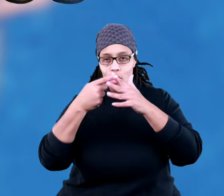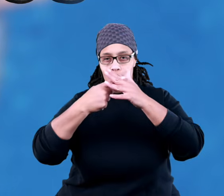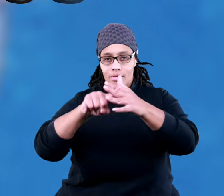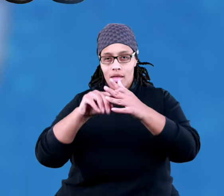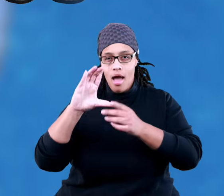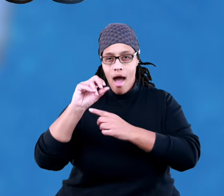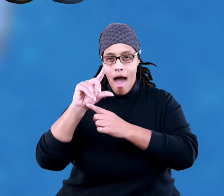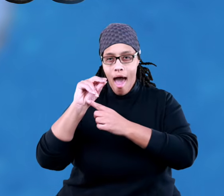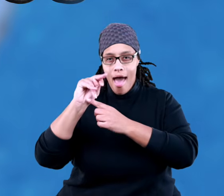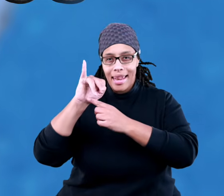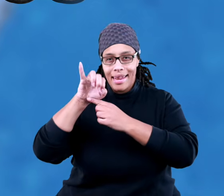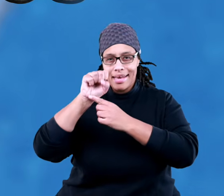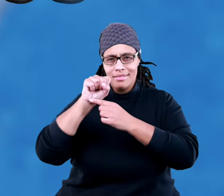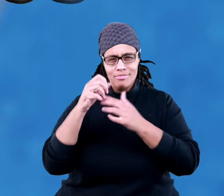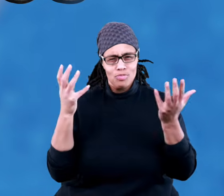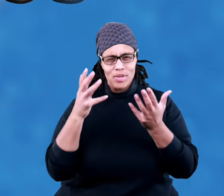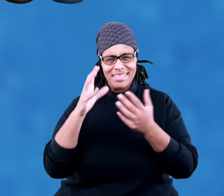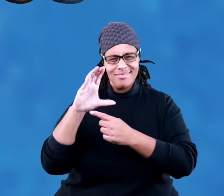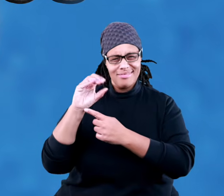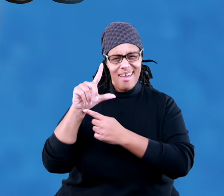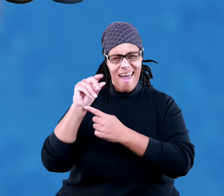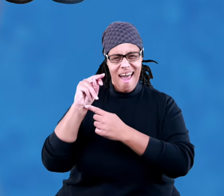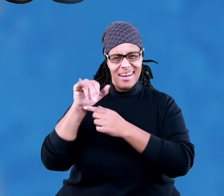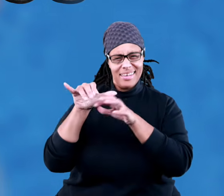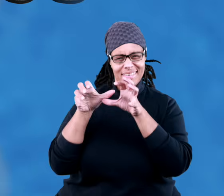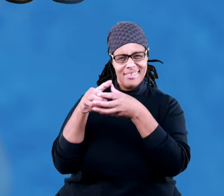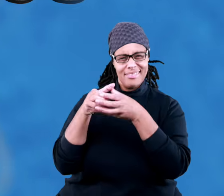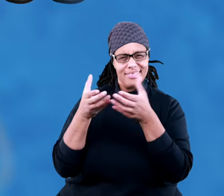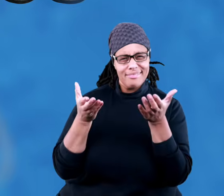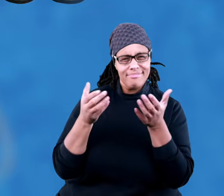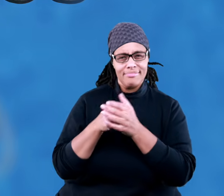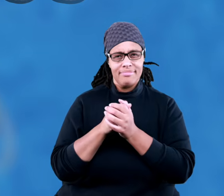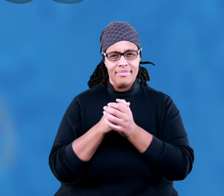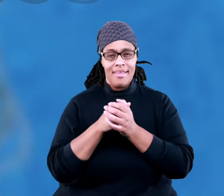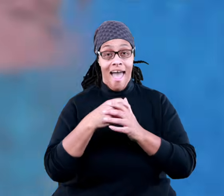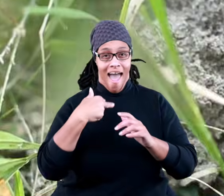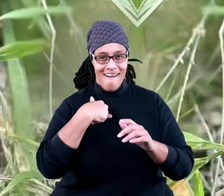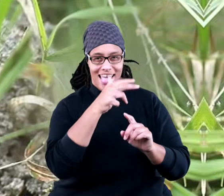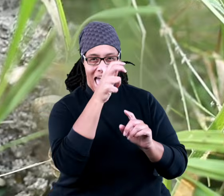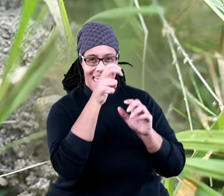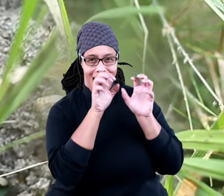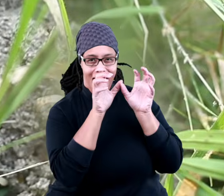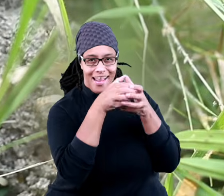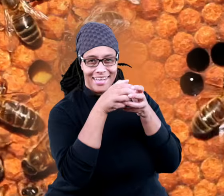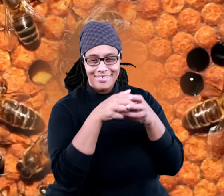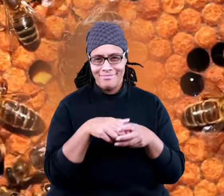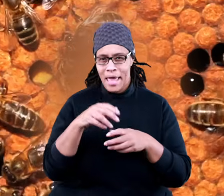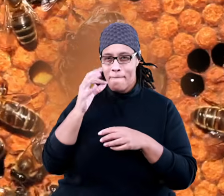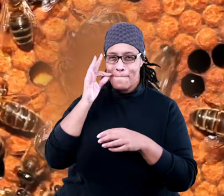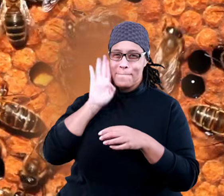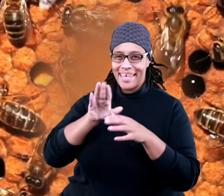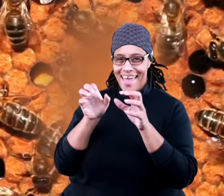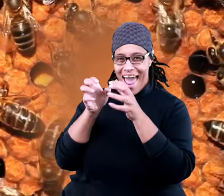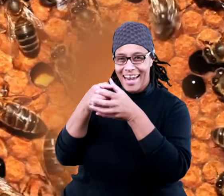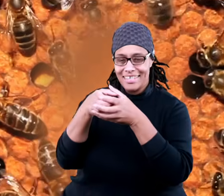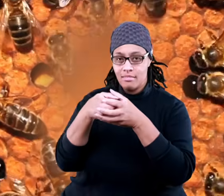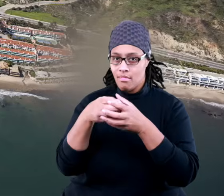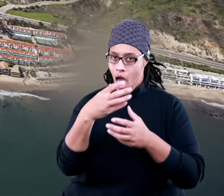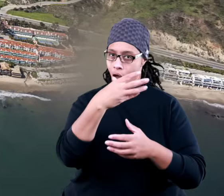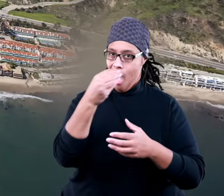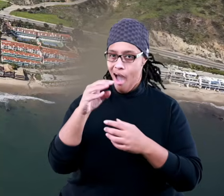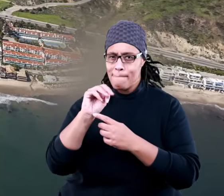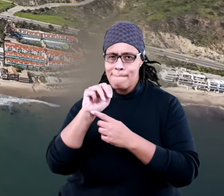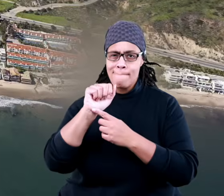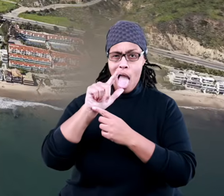13 original colonies. What is a colony? Well, there are ant colonies, bee colonies,